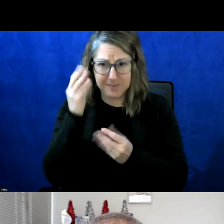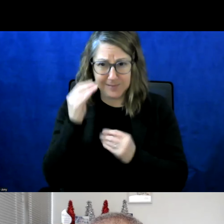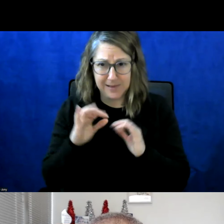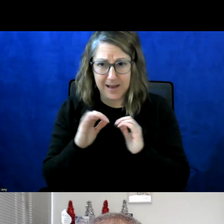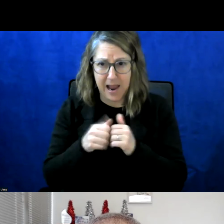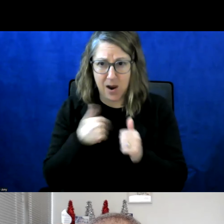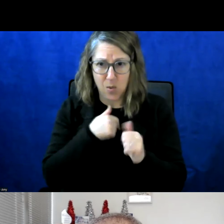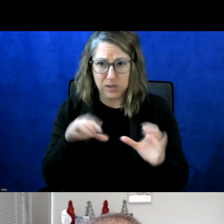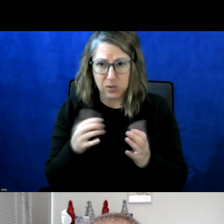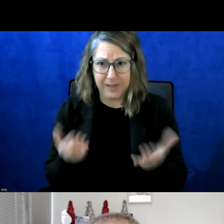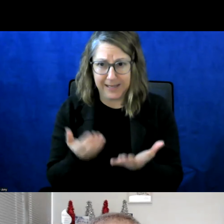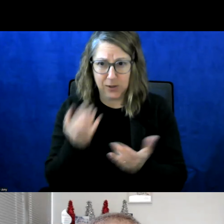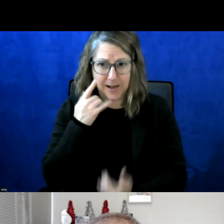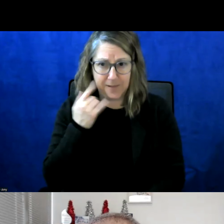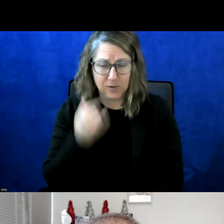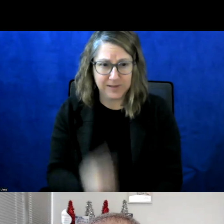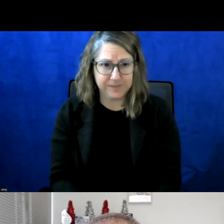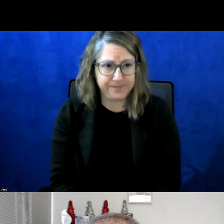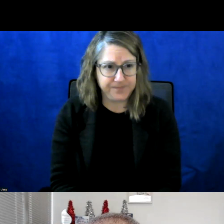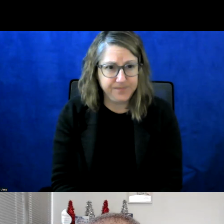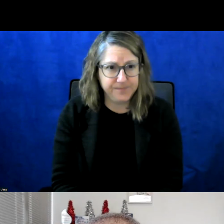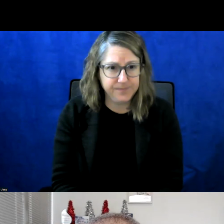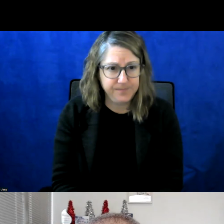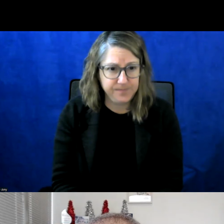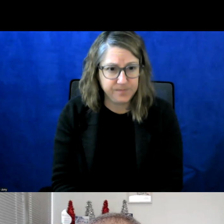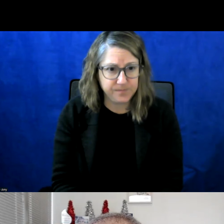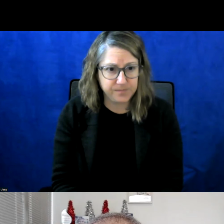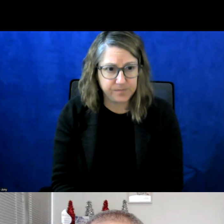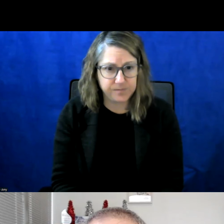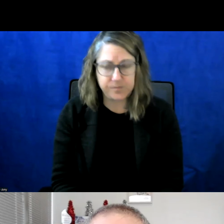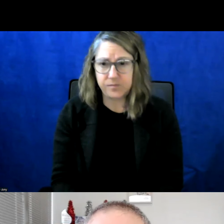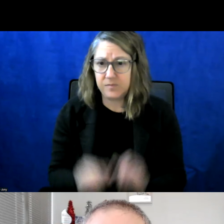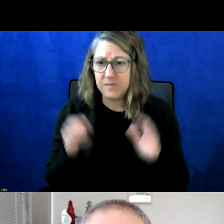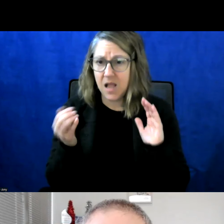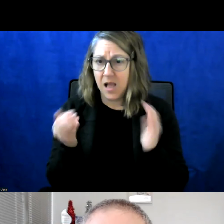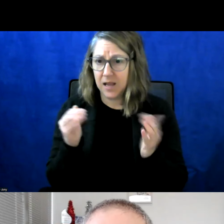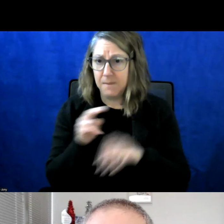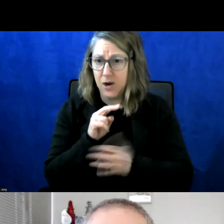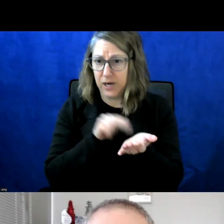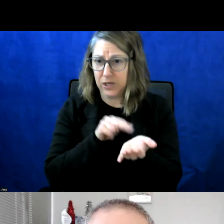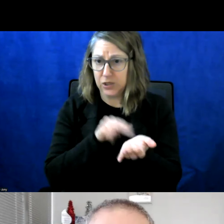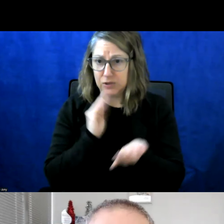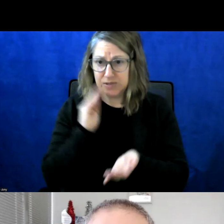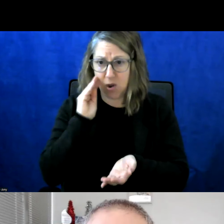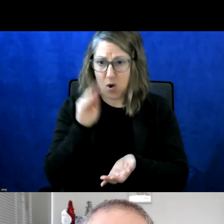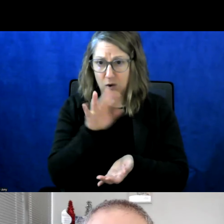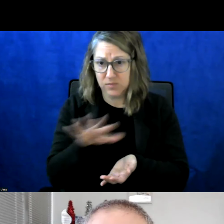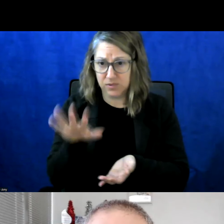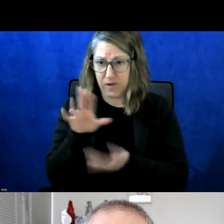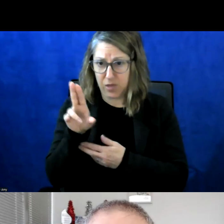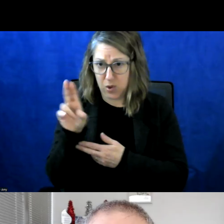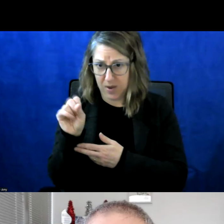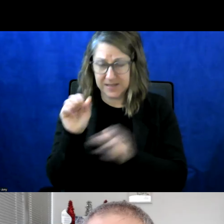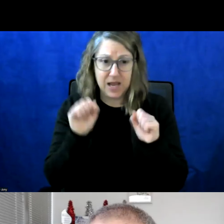in California. So this is now comparing nursing homes across the country. You can see there for residents